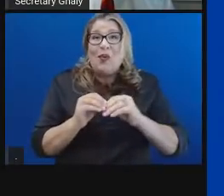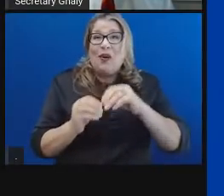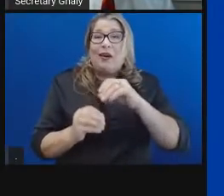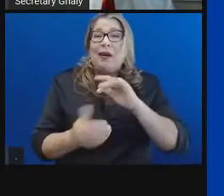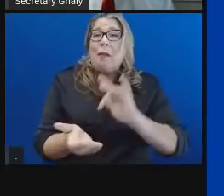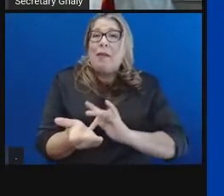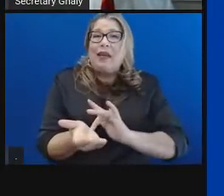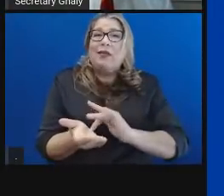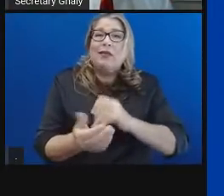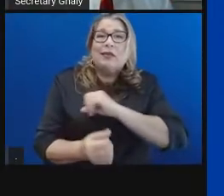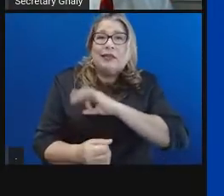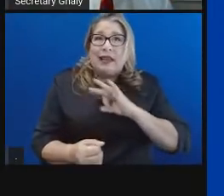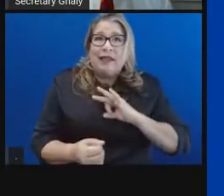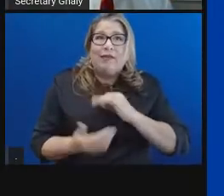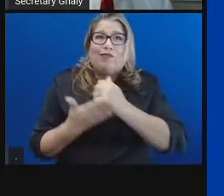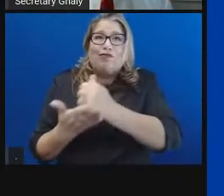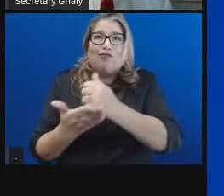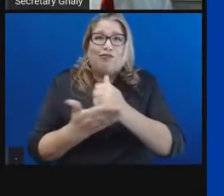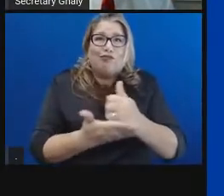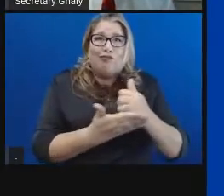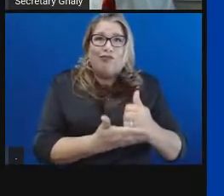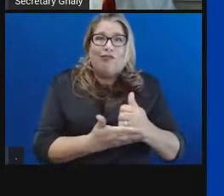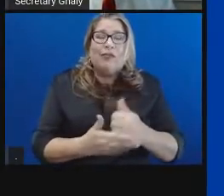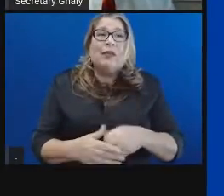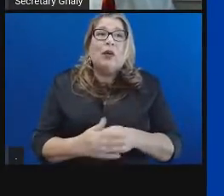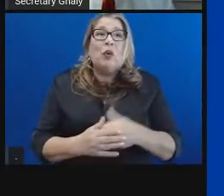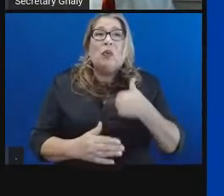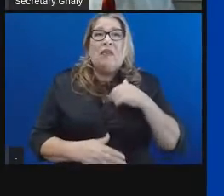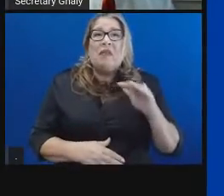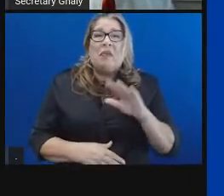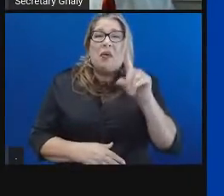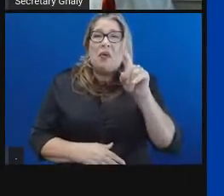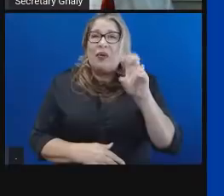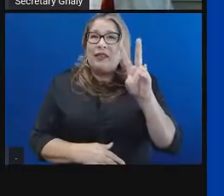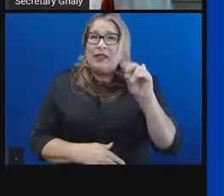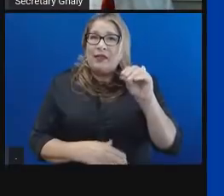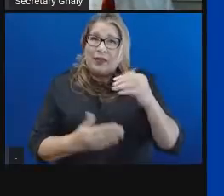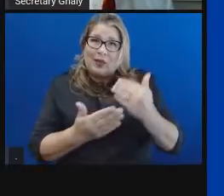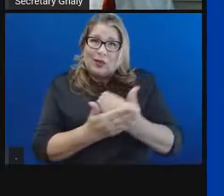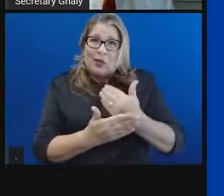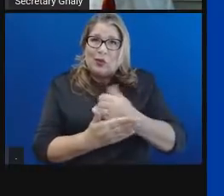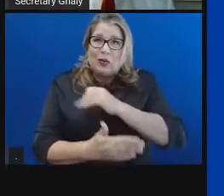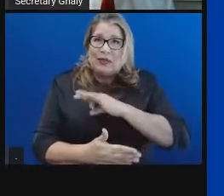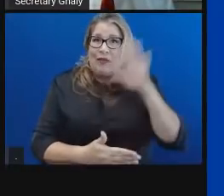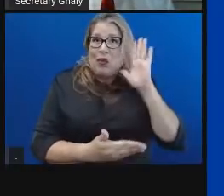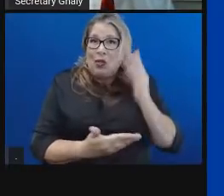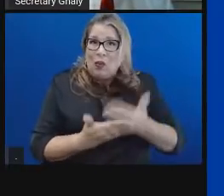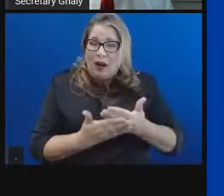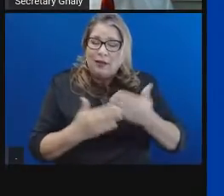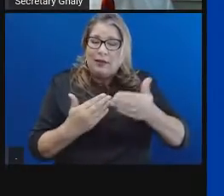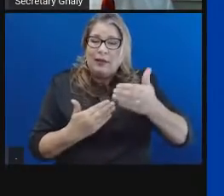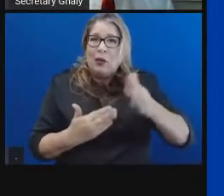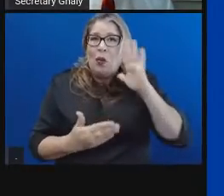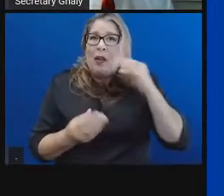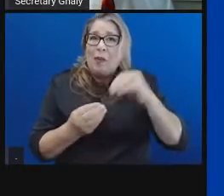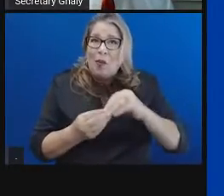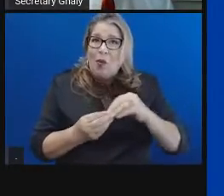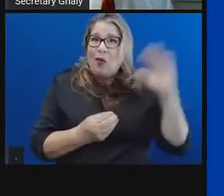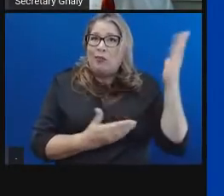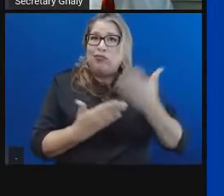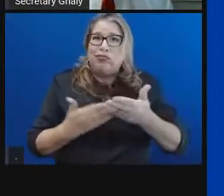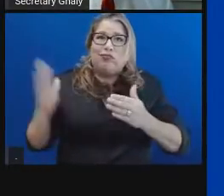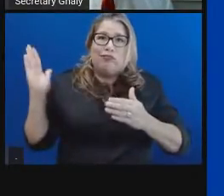about 170 new staff arriving to the state, and in the days to come, even more than that. We stood up alternate